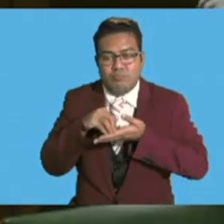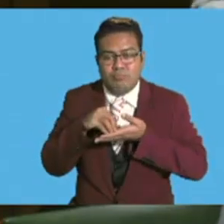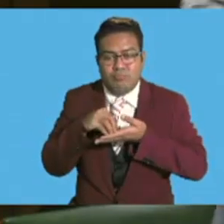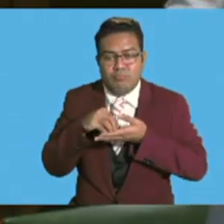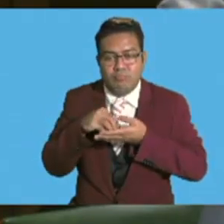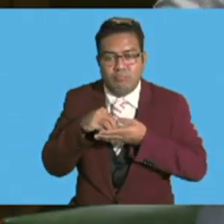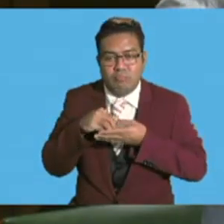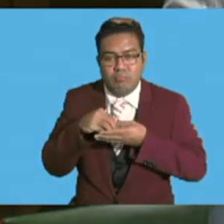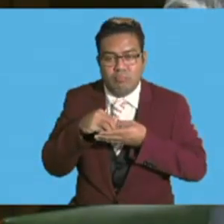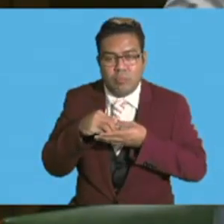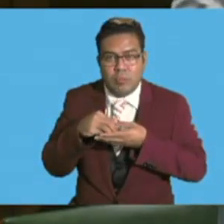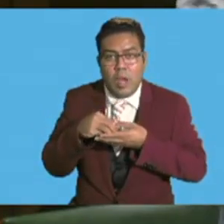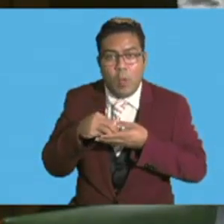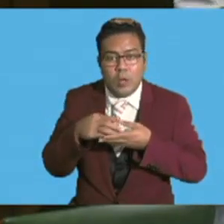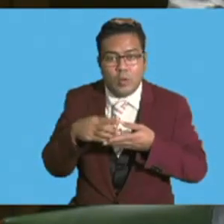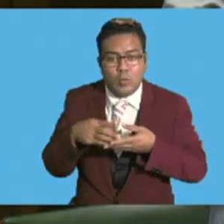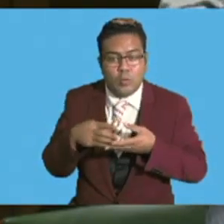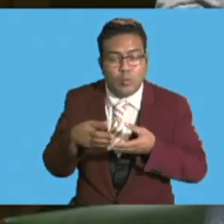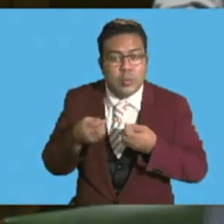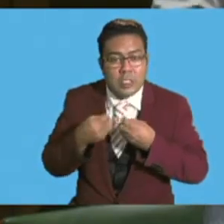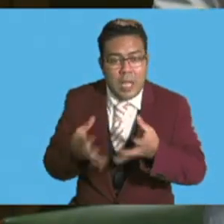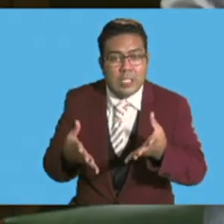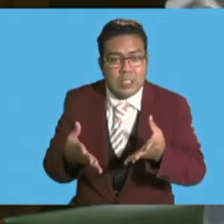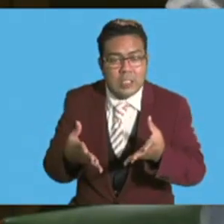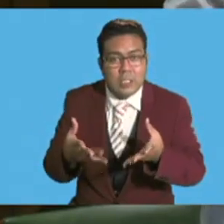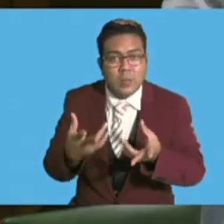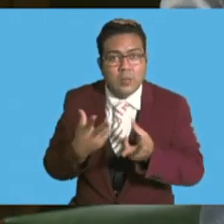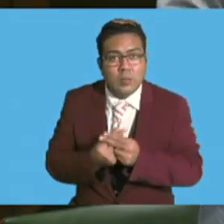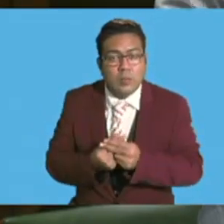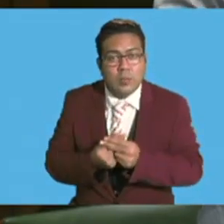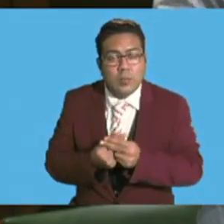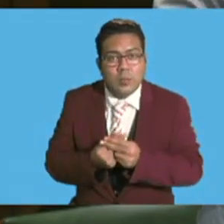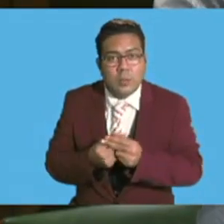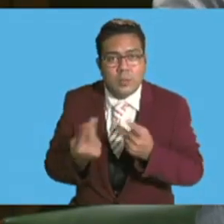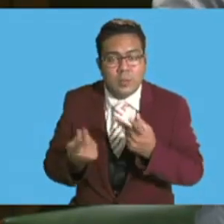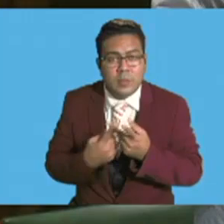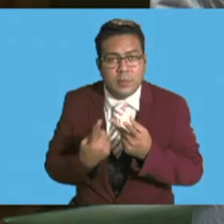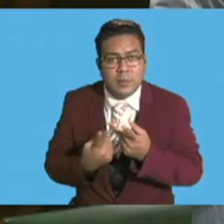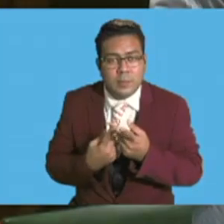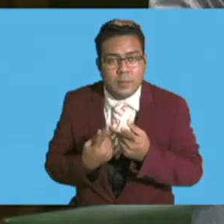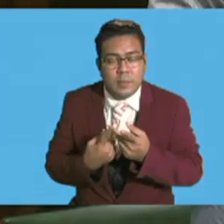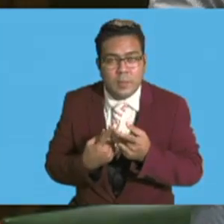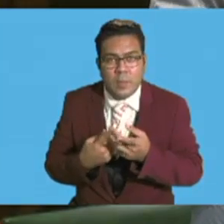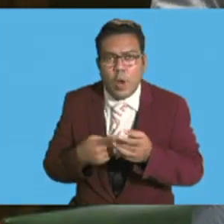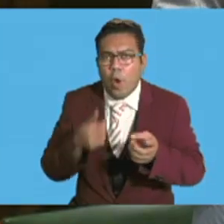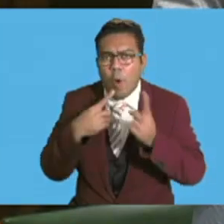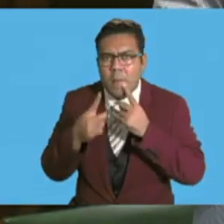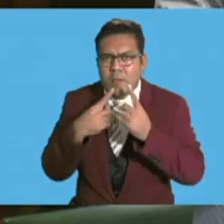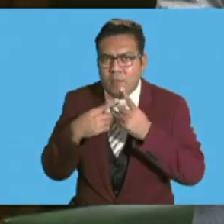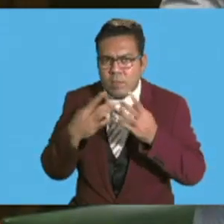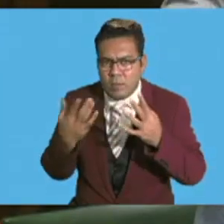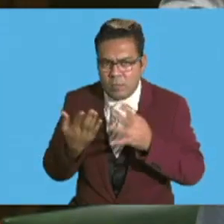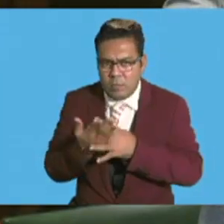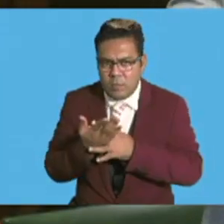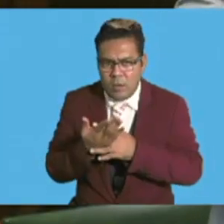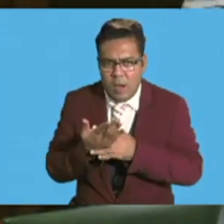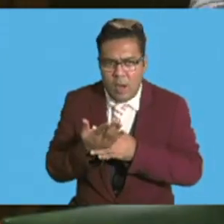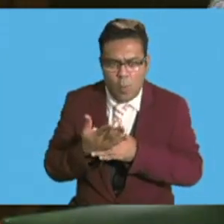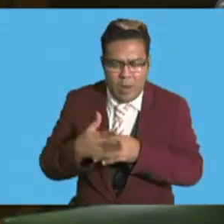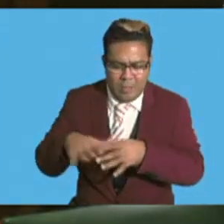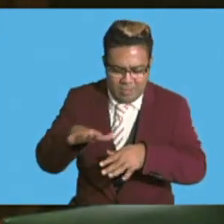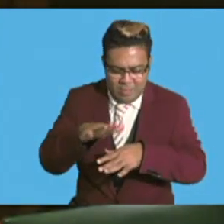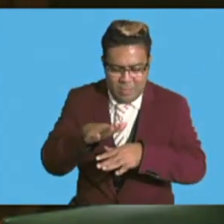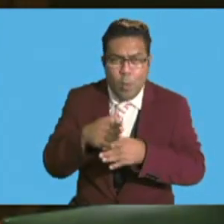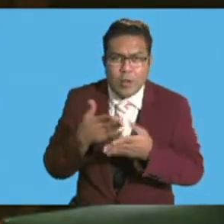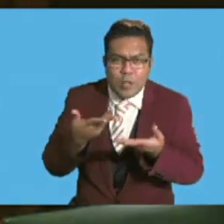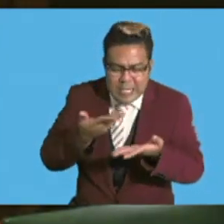some of the comments that came through the floor over the last 2 days and discuss a little bit before I